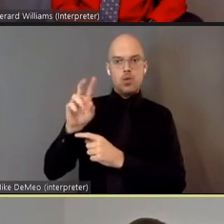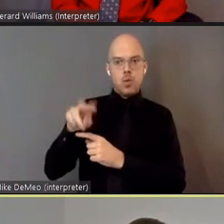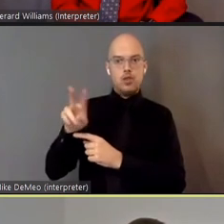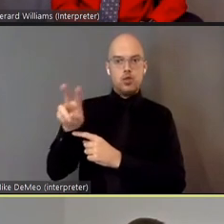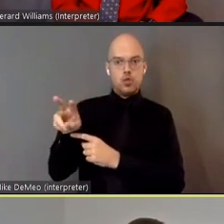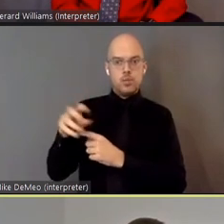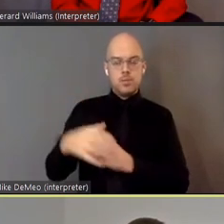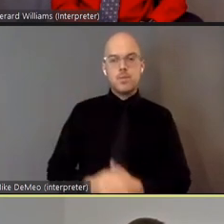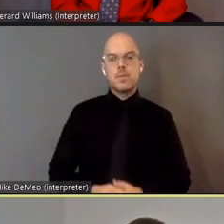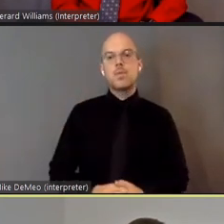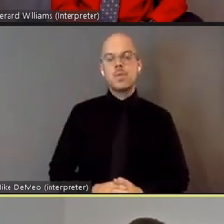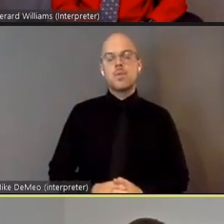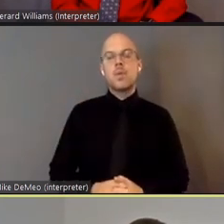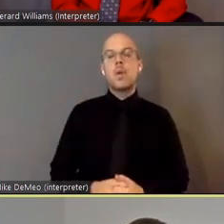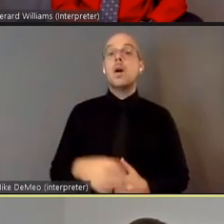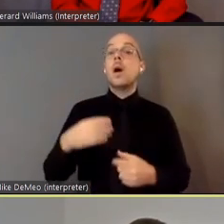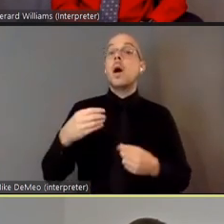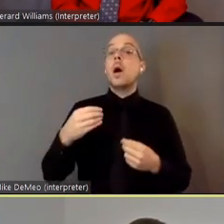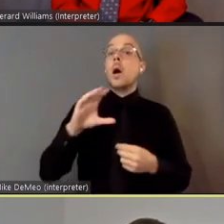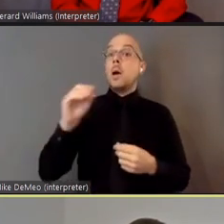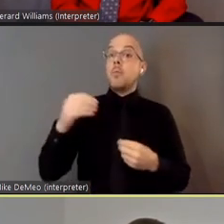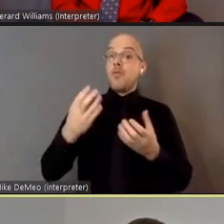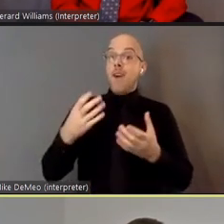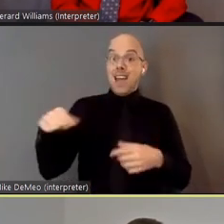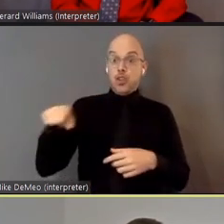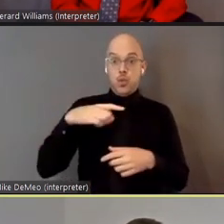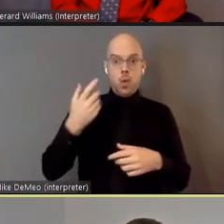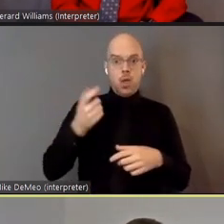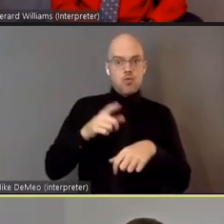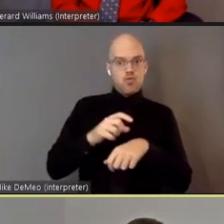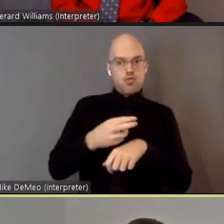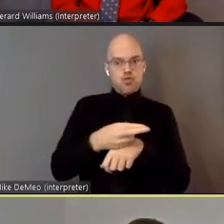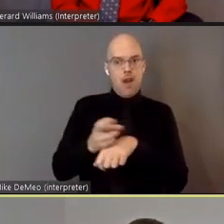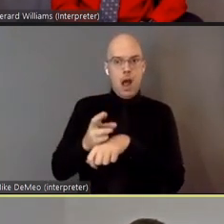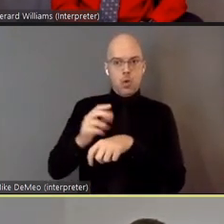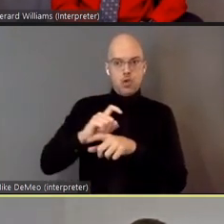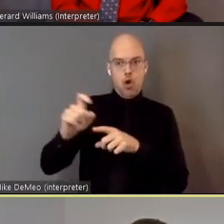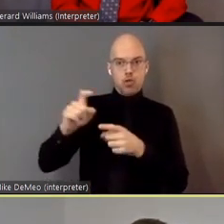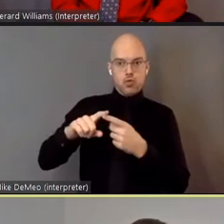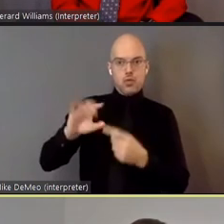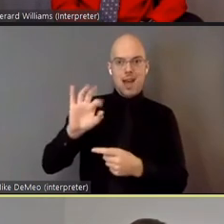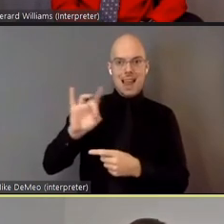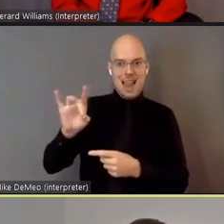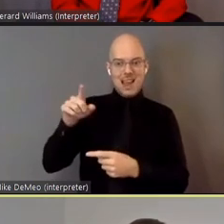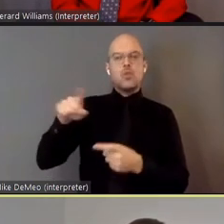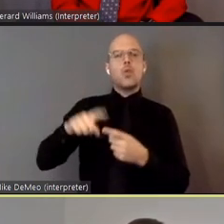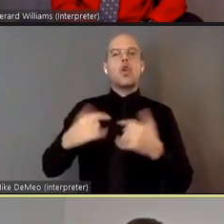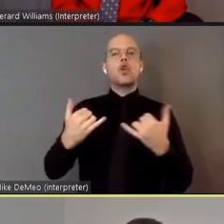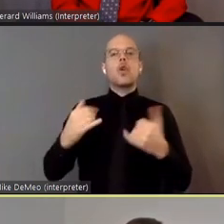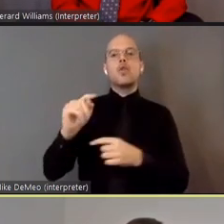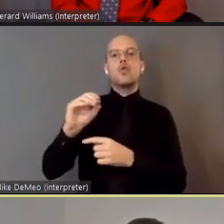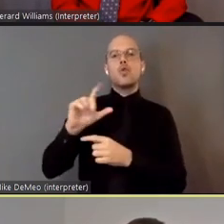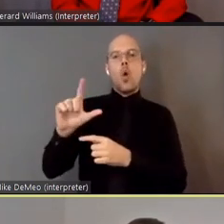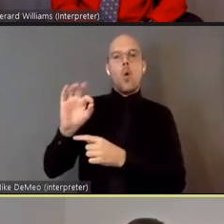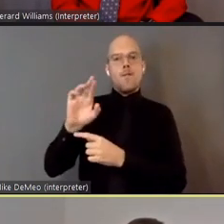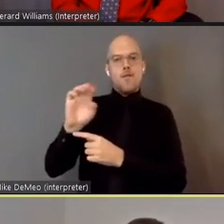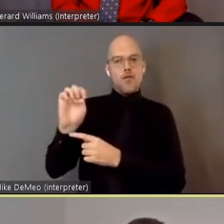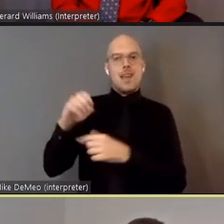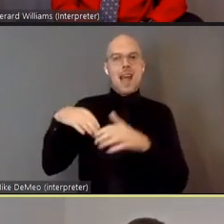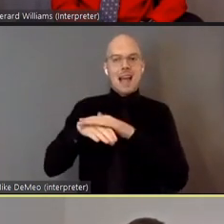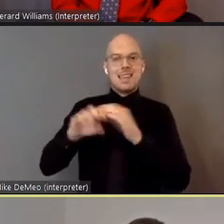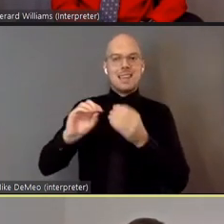2022. Providers will route calls to 988 to the existing toll-free access number, which again is